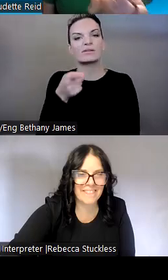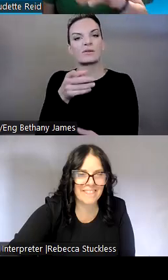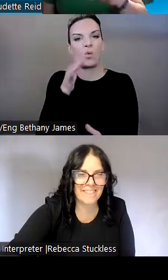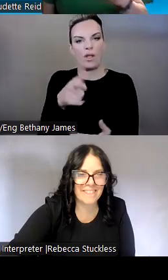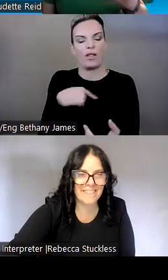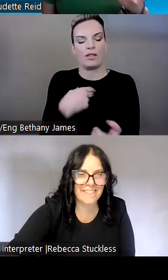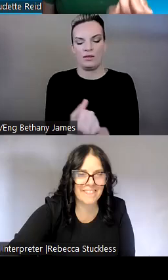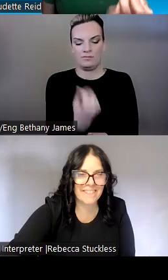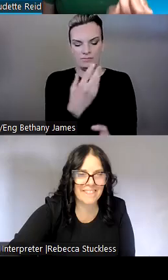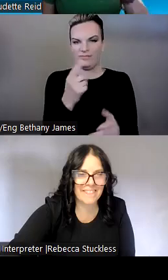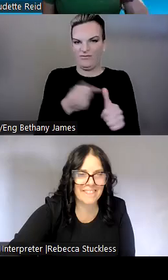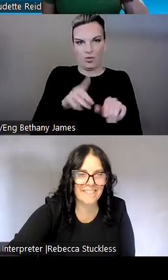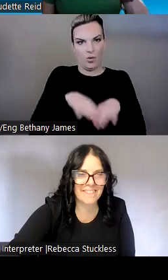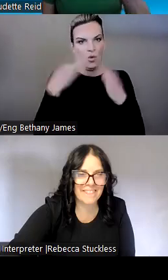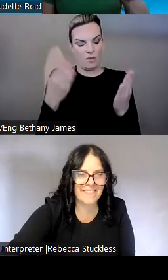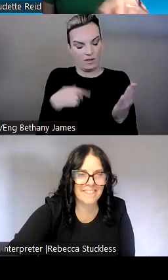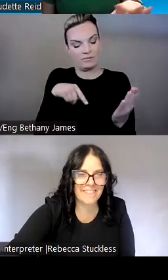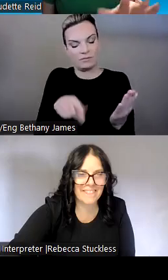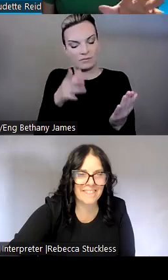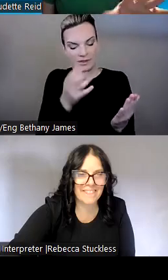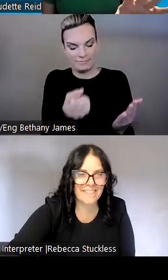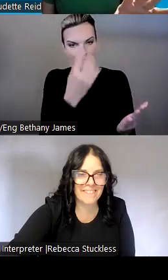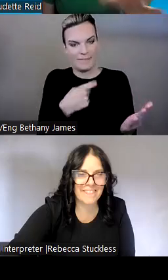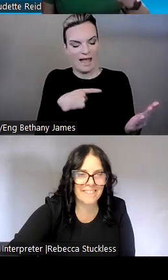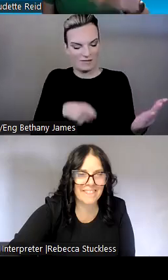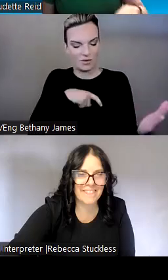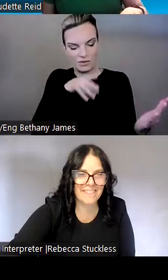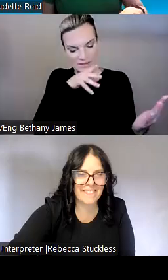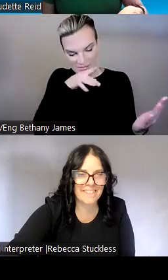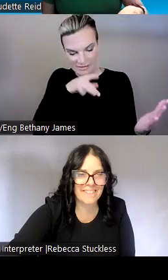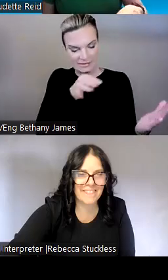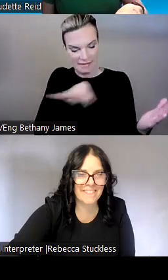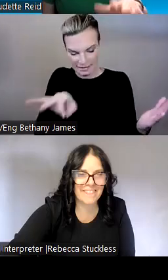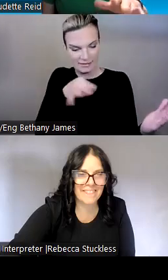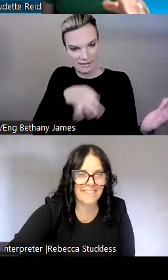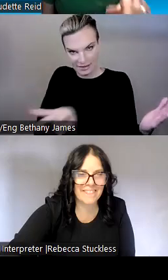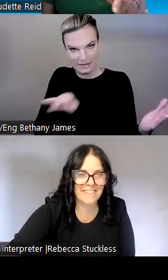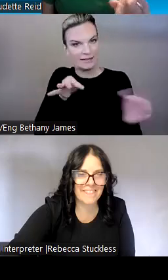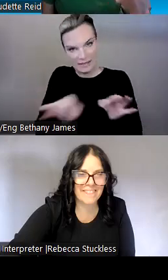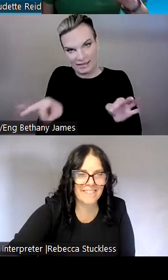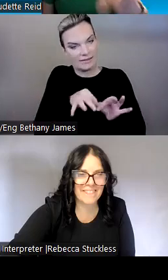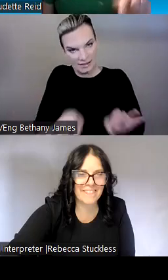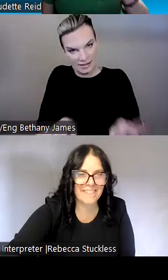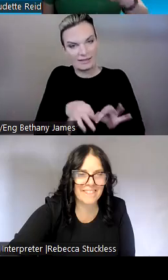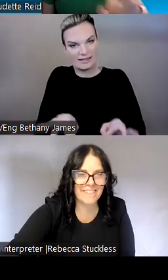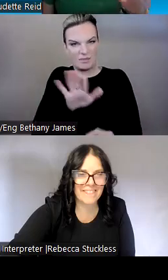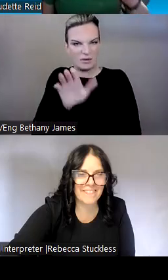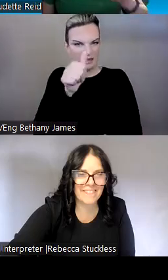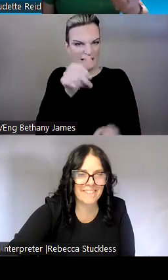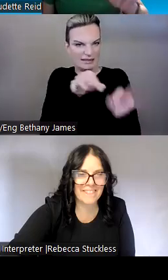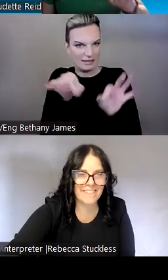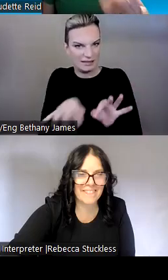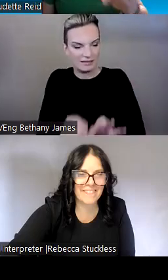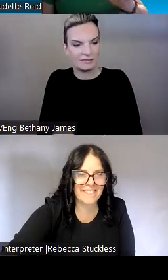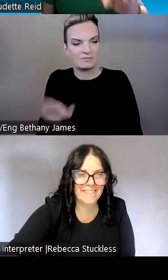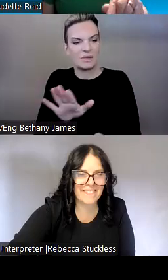audio. And then it takes a while, about overnight, to be able to process that